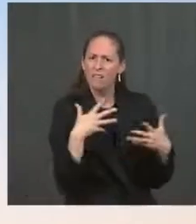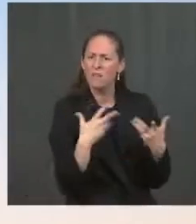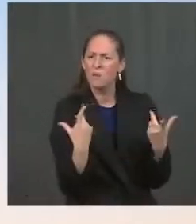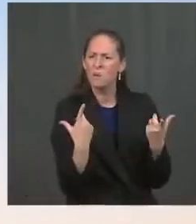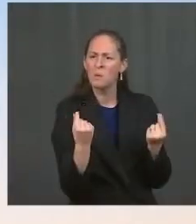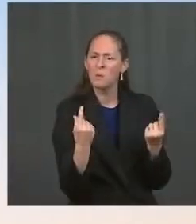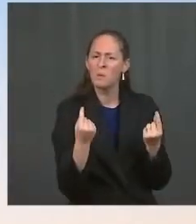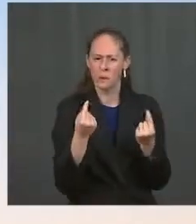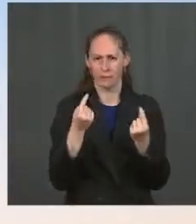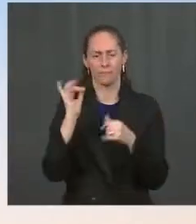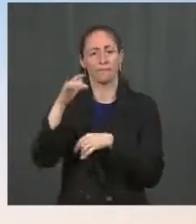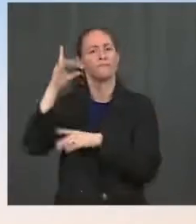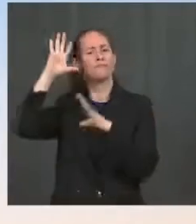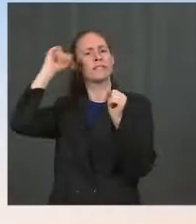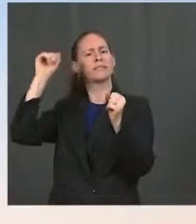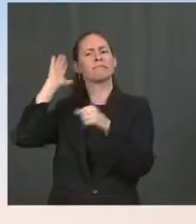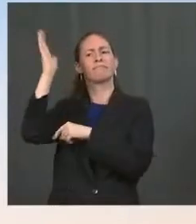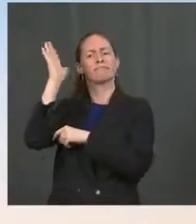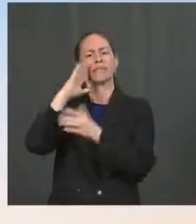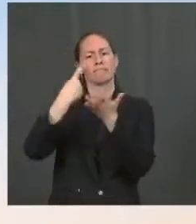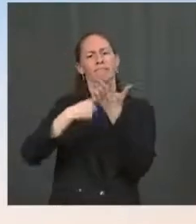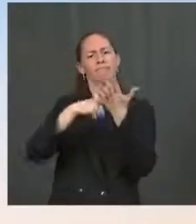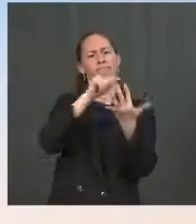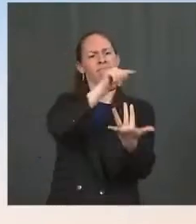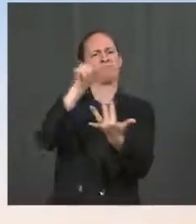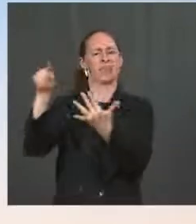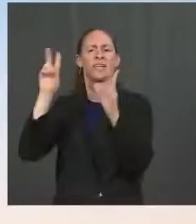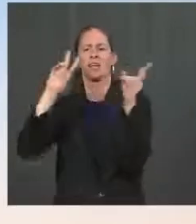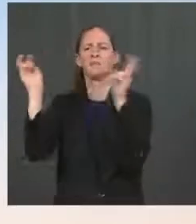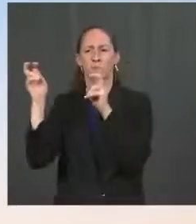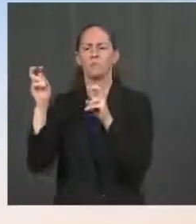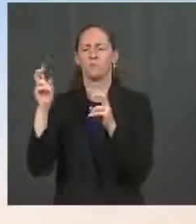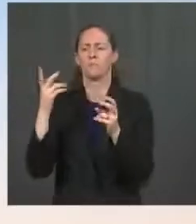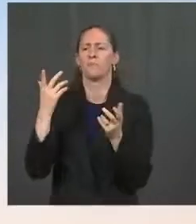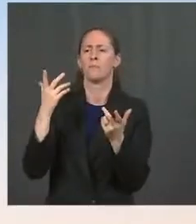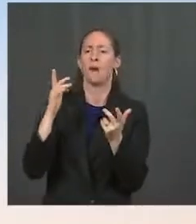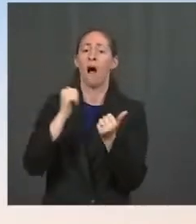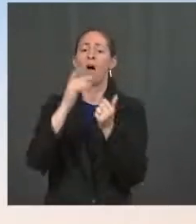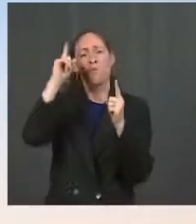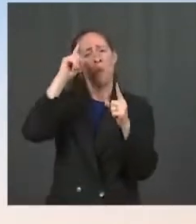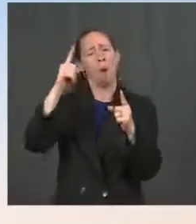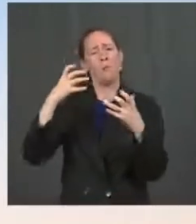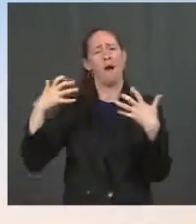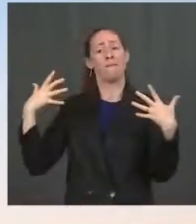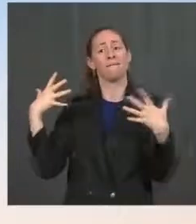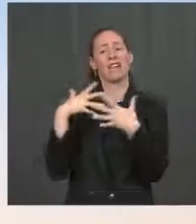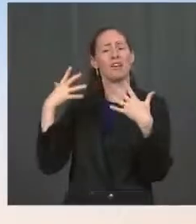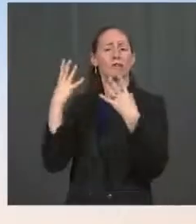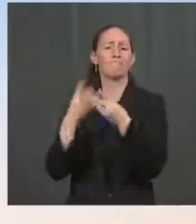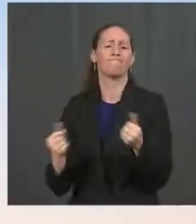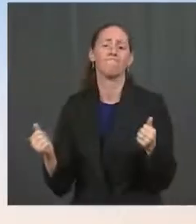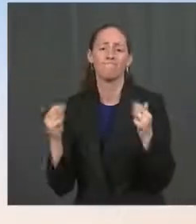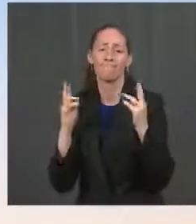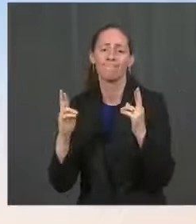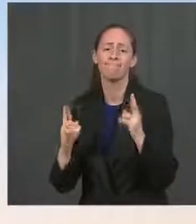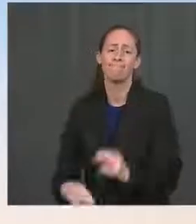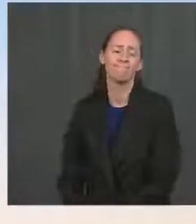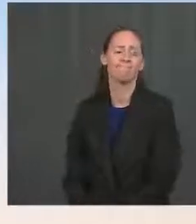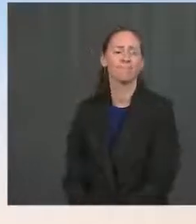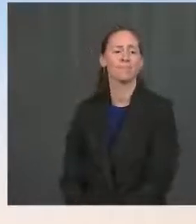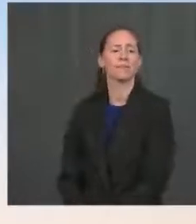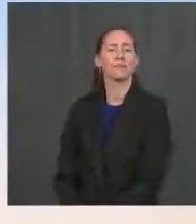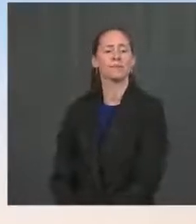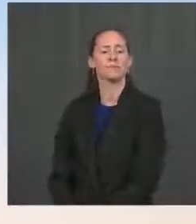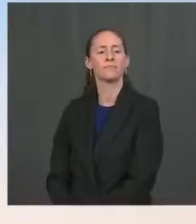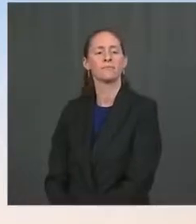is going to hopefully take steps forward to help ease those fears and address that concern. Go ahead. Jen, for the people who don't choose to